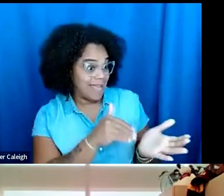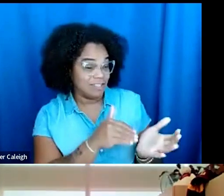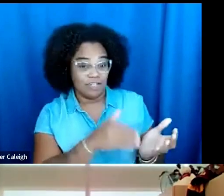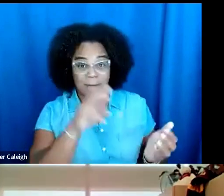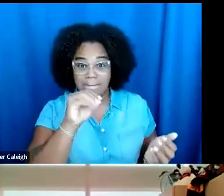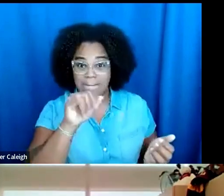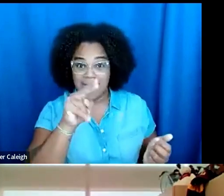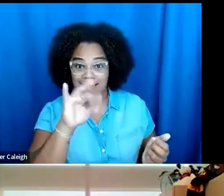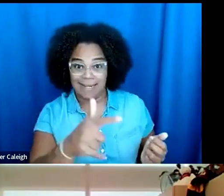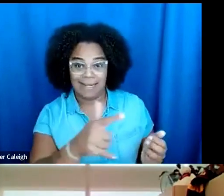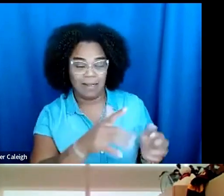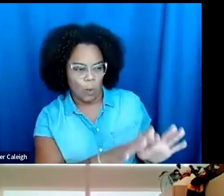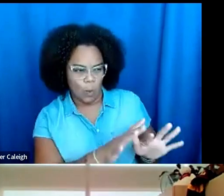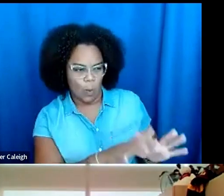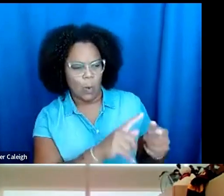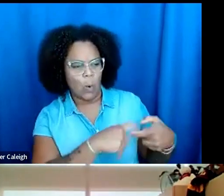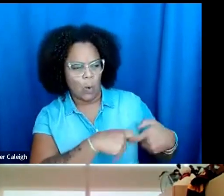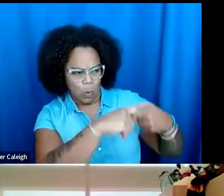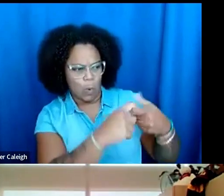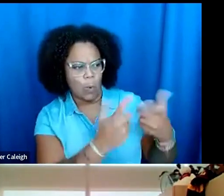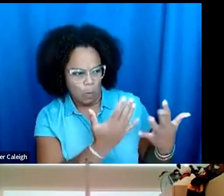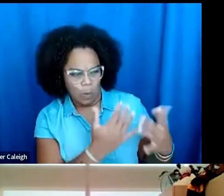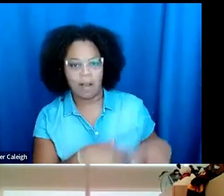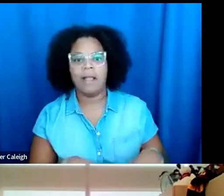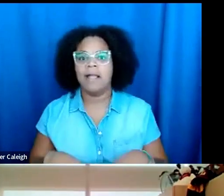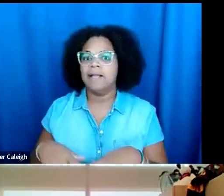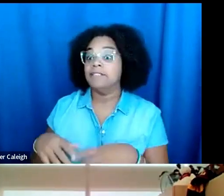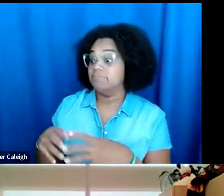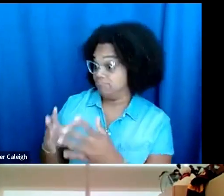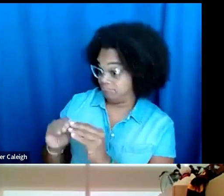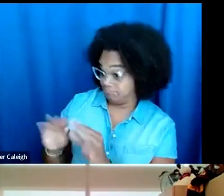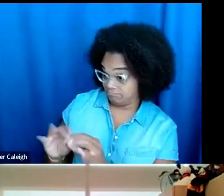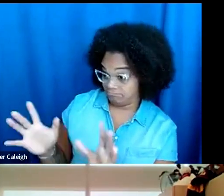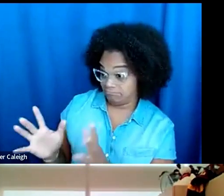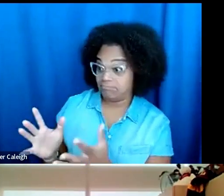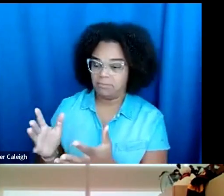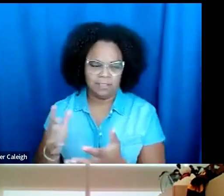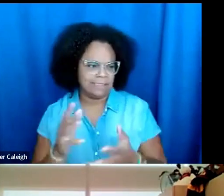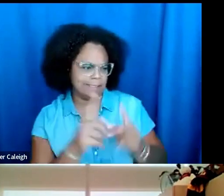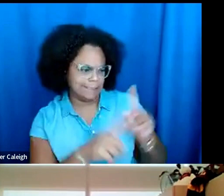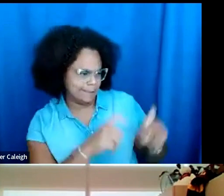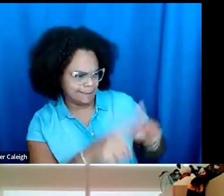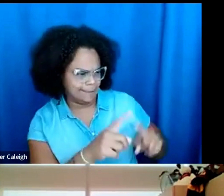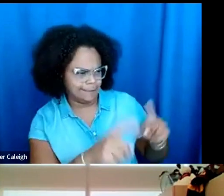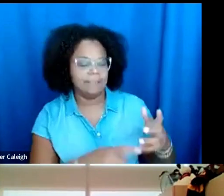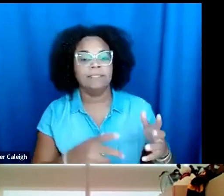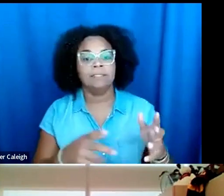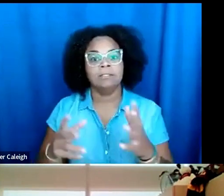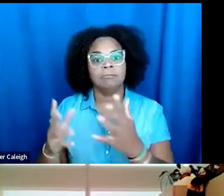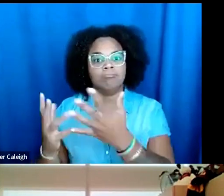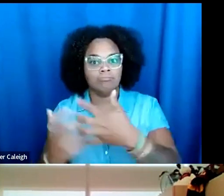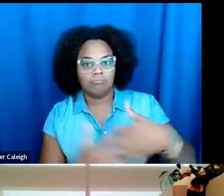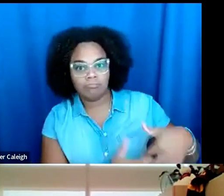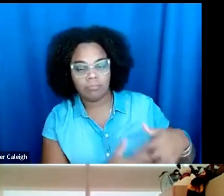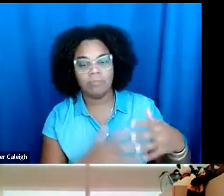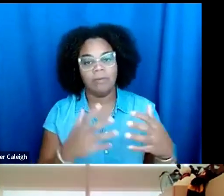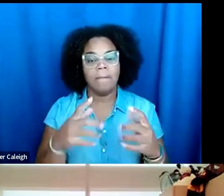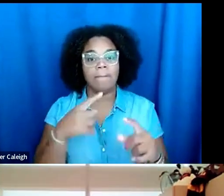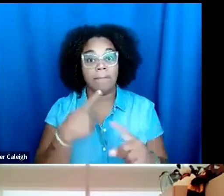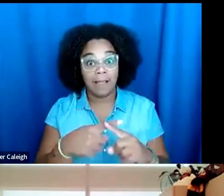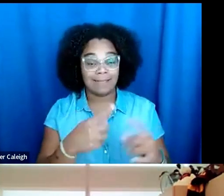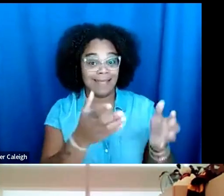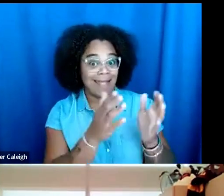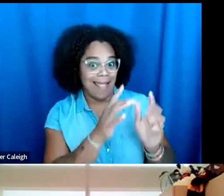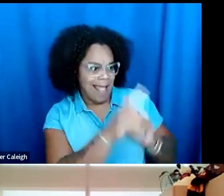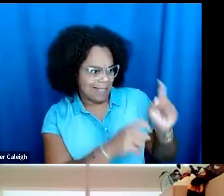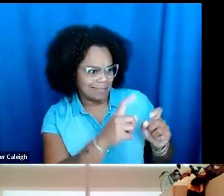about and ask some questions. Well, what do you mean by this kind of appointment? What do you mean? And then asking the questions of the academic researchers